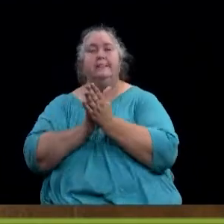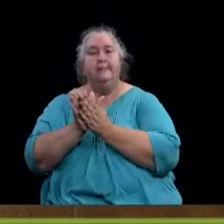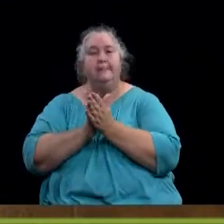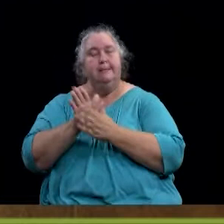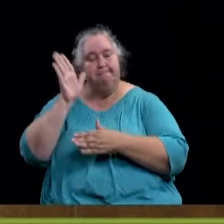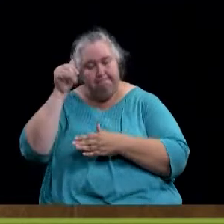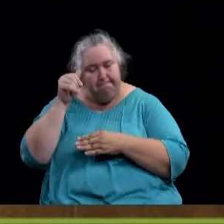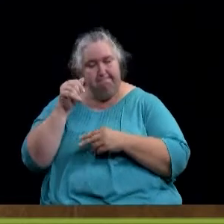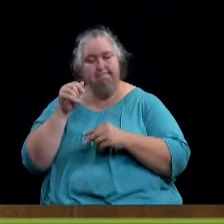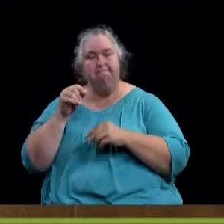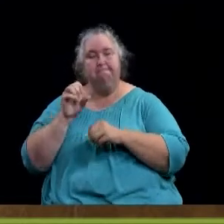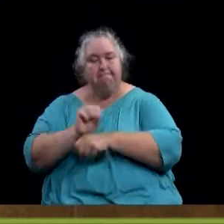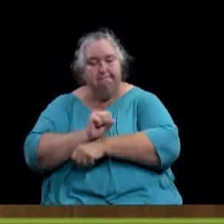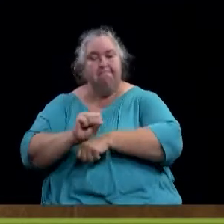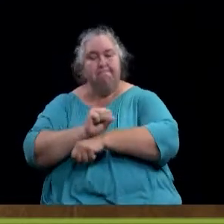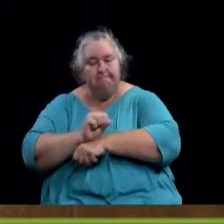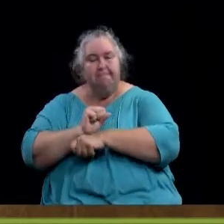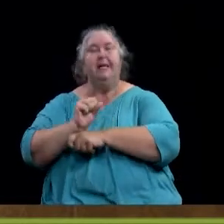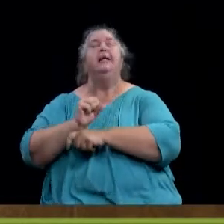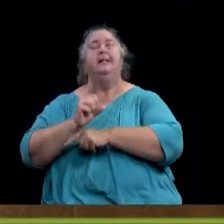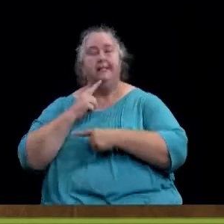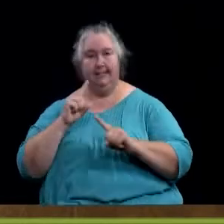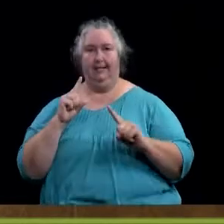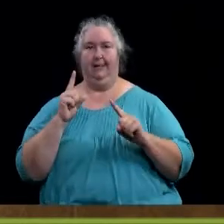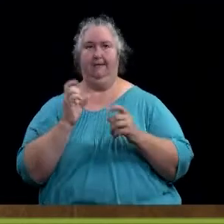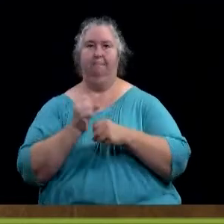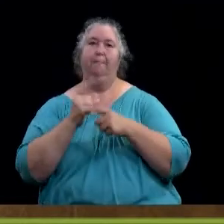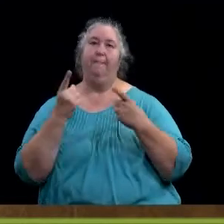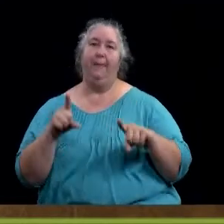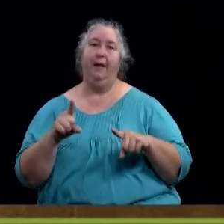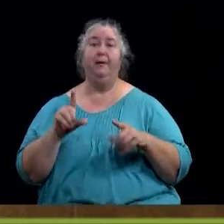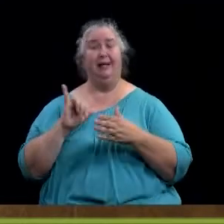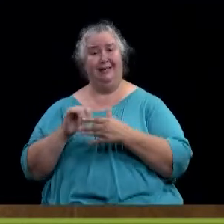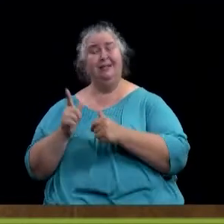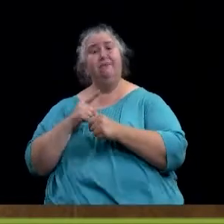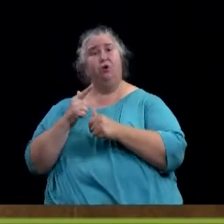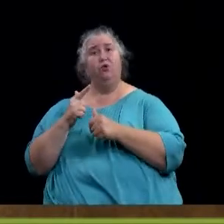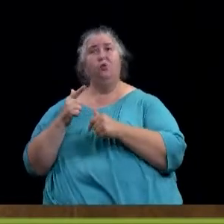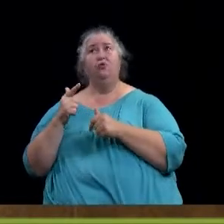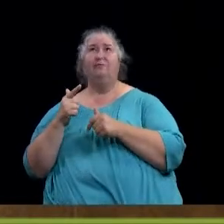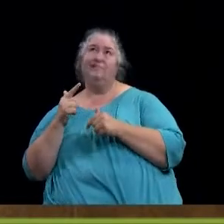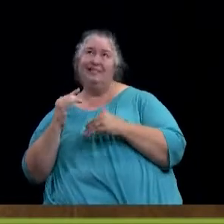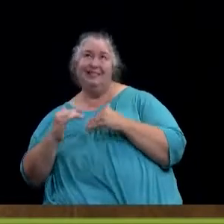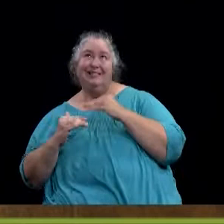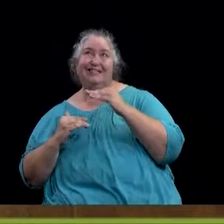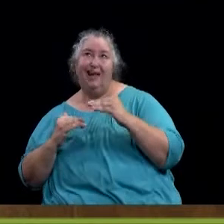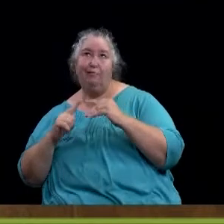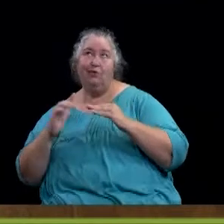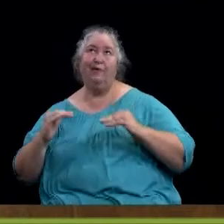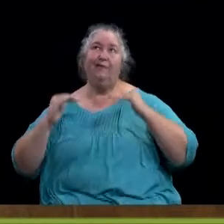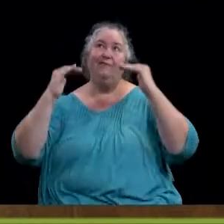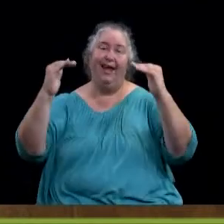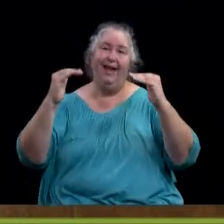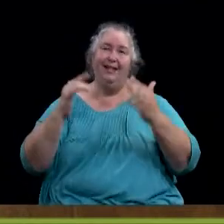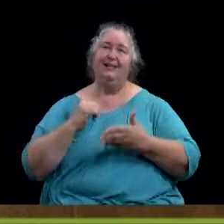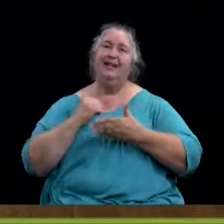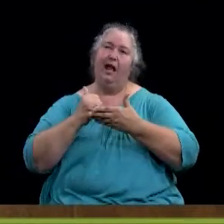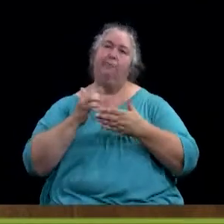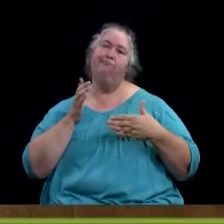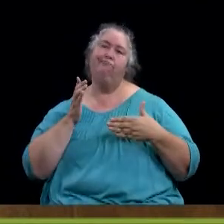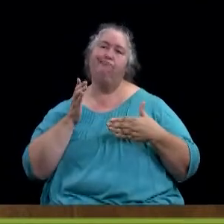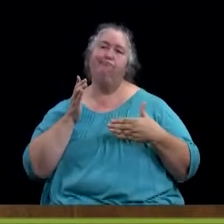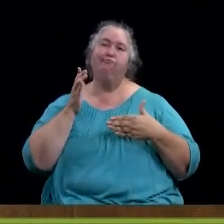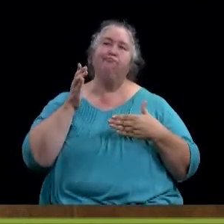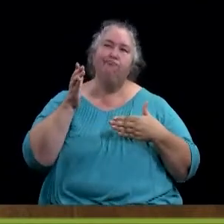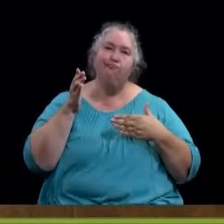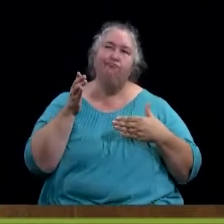in how we advance and move the needle forward for our people first, but